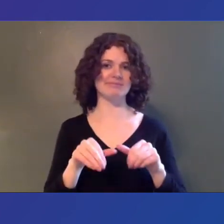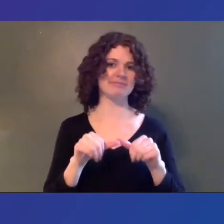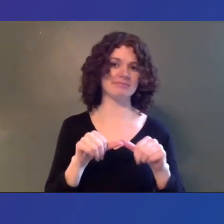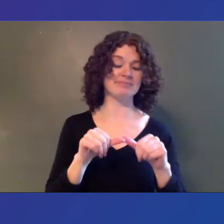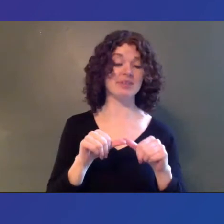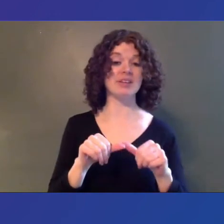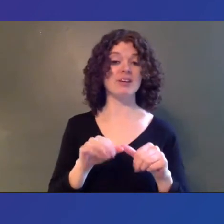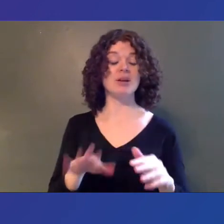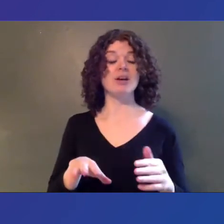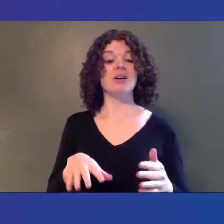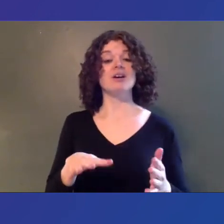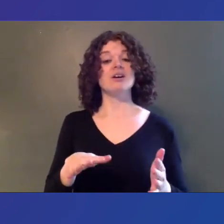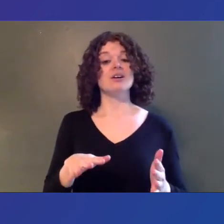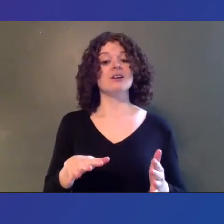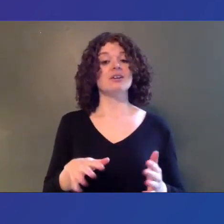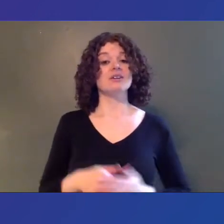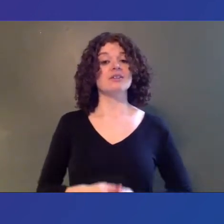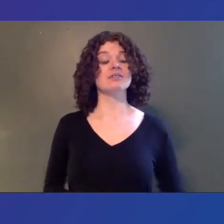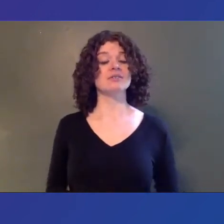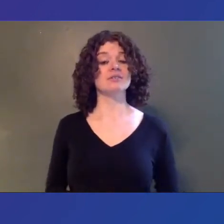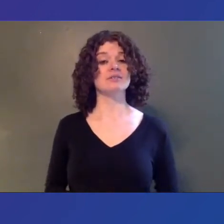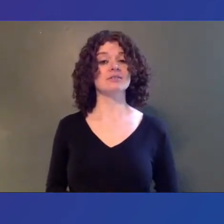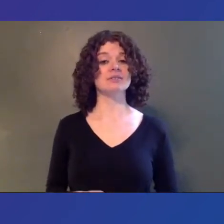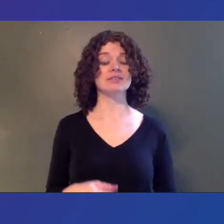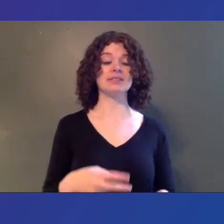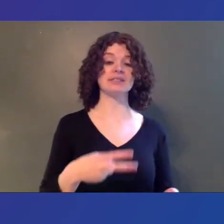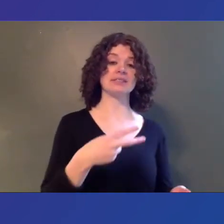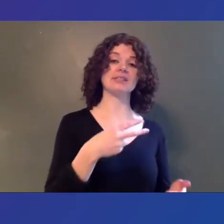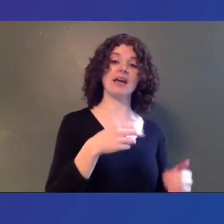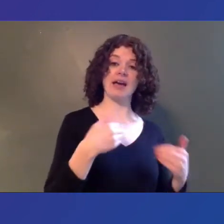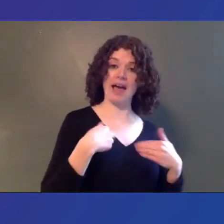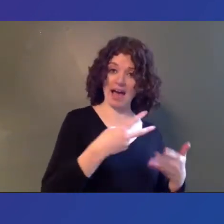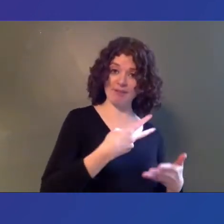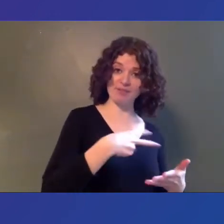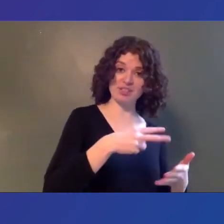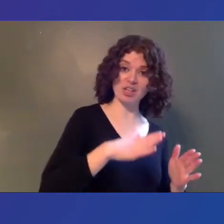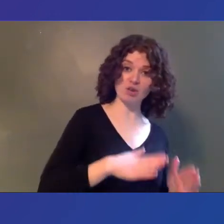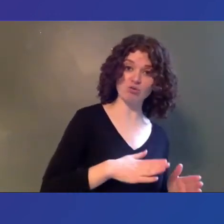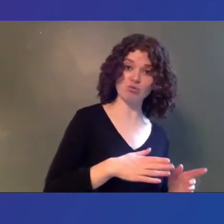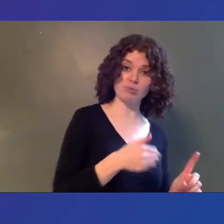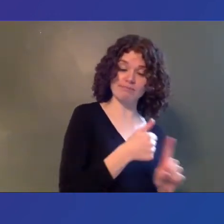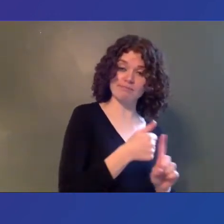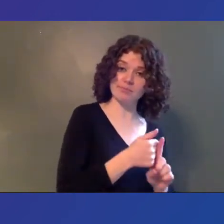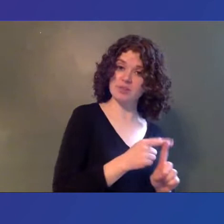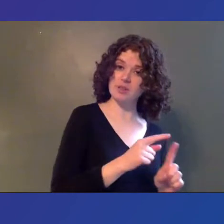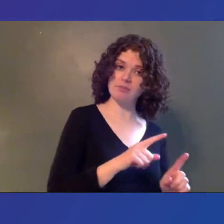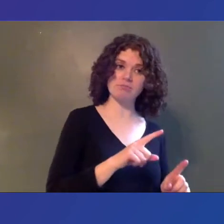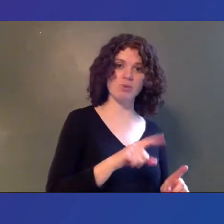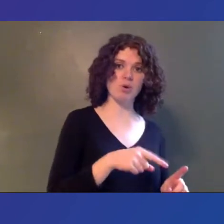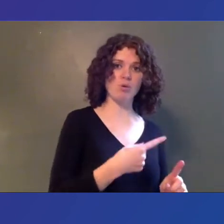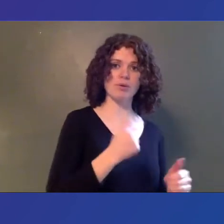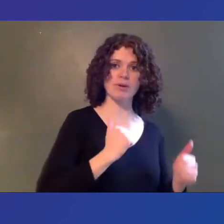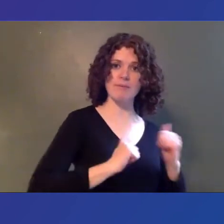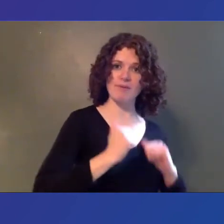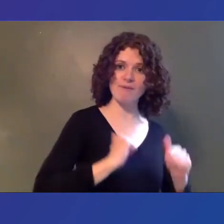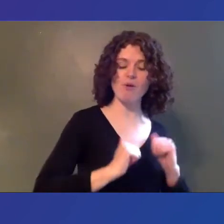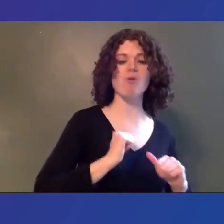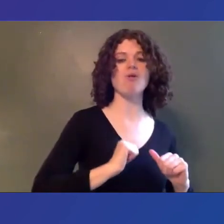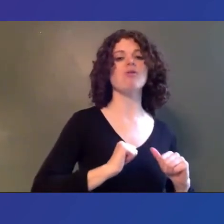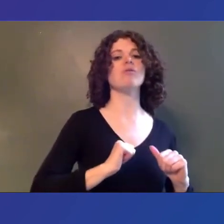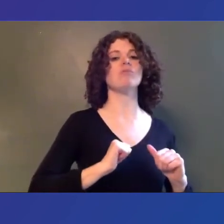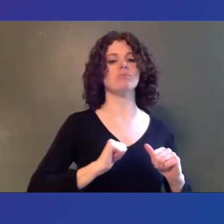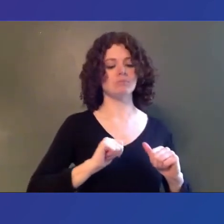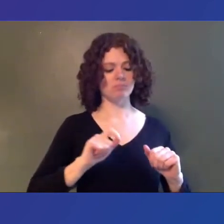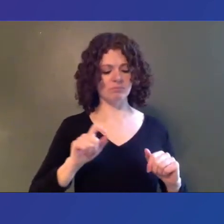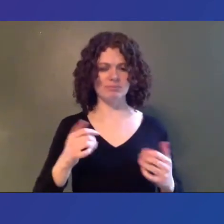are able to craft a career as performers, and that's great. But more and more, I feel like the world calls upon us to be able to switch it up